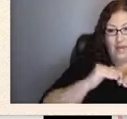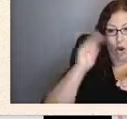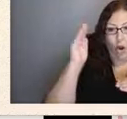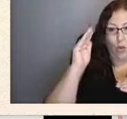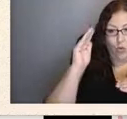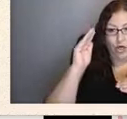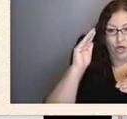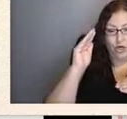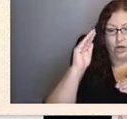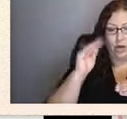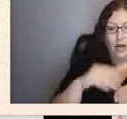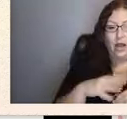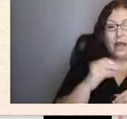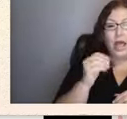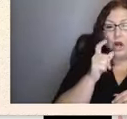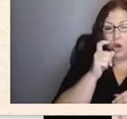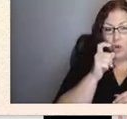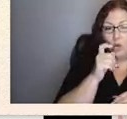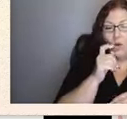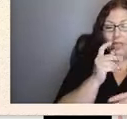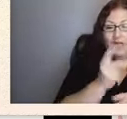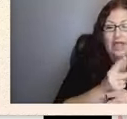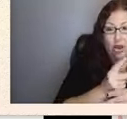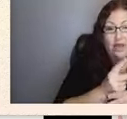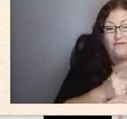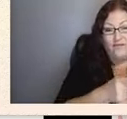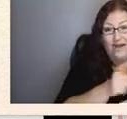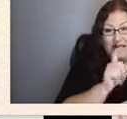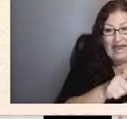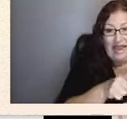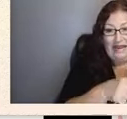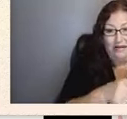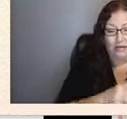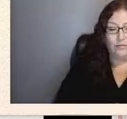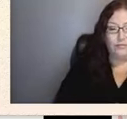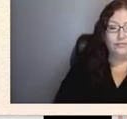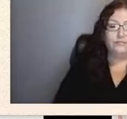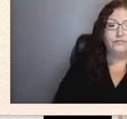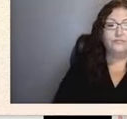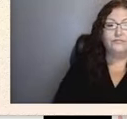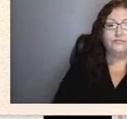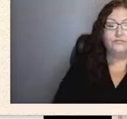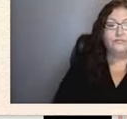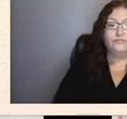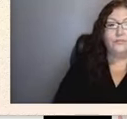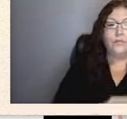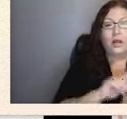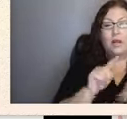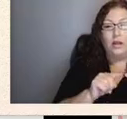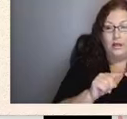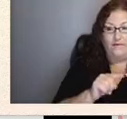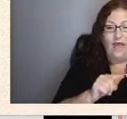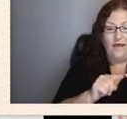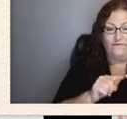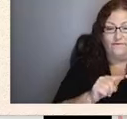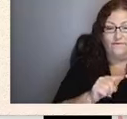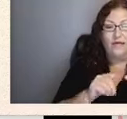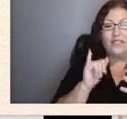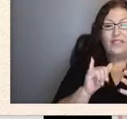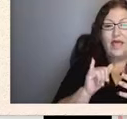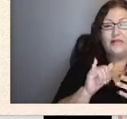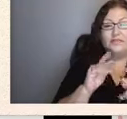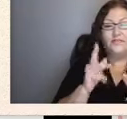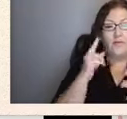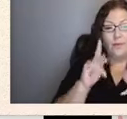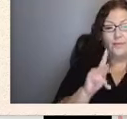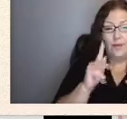older and for whom a caregiver is required. Waiting list priority category 5 includes individuals who